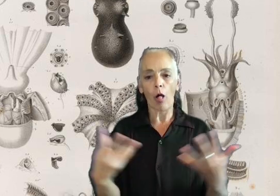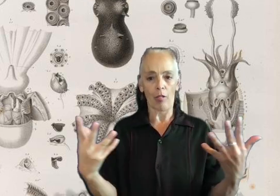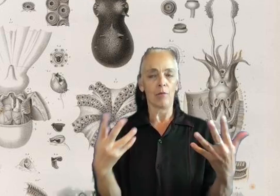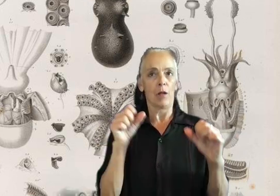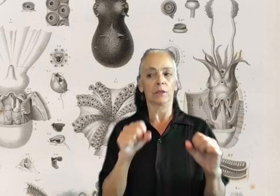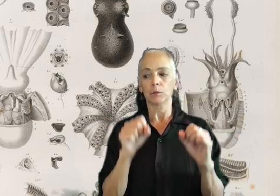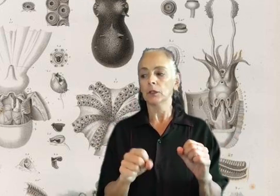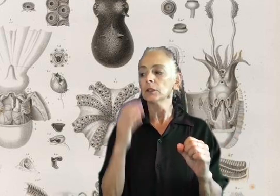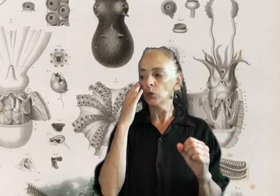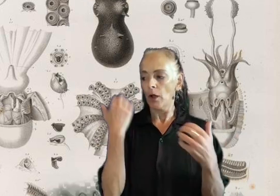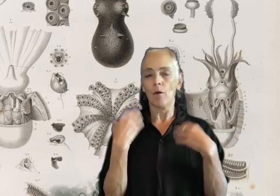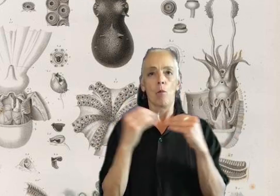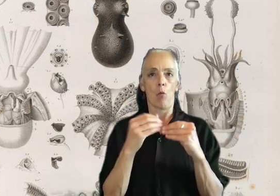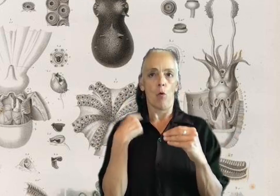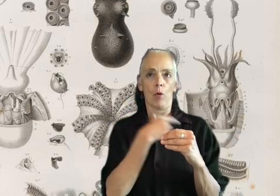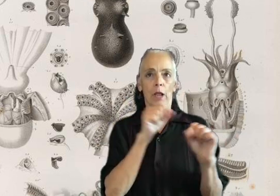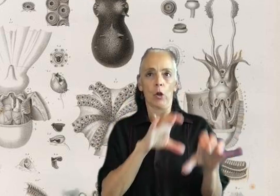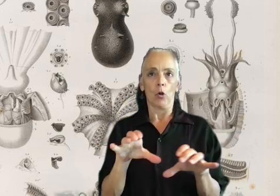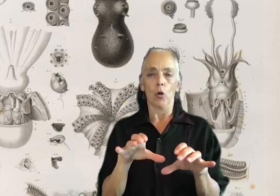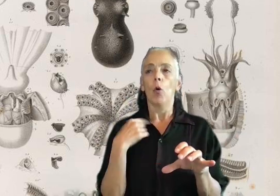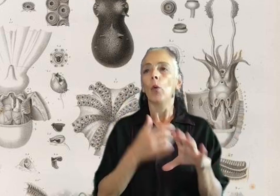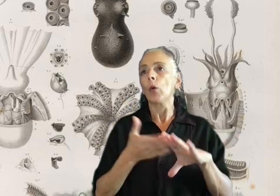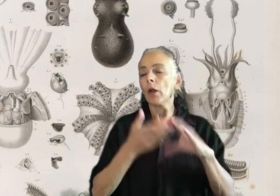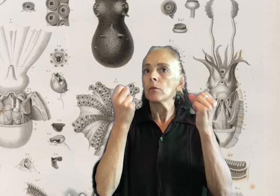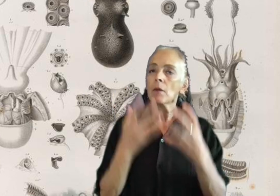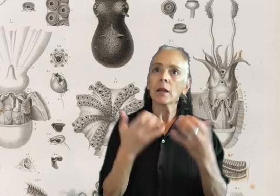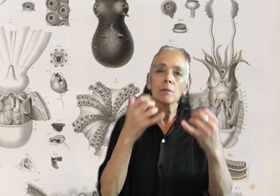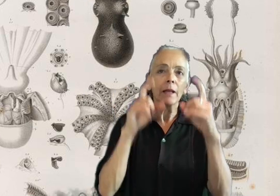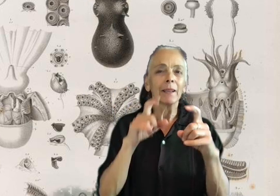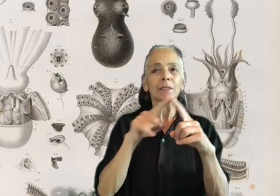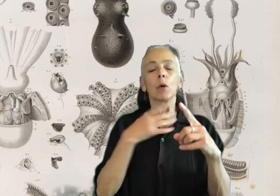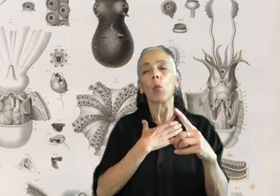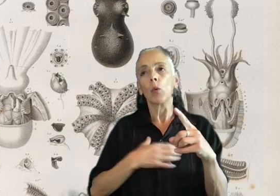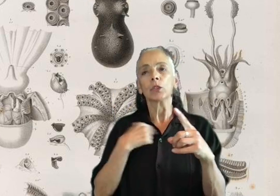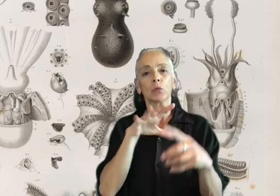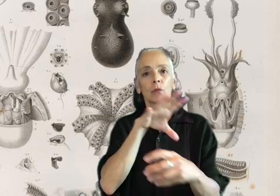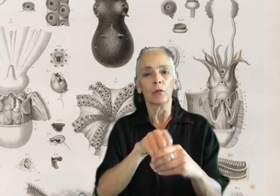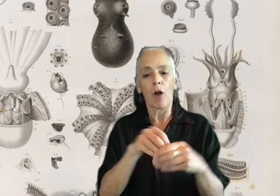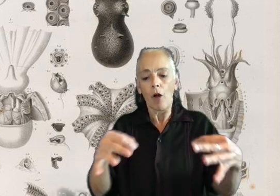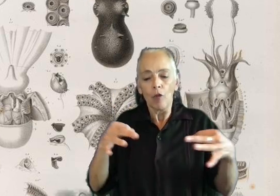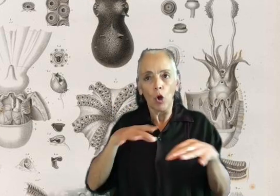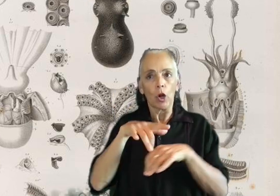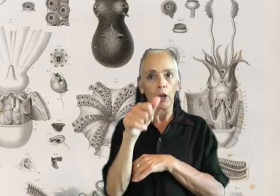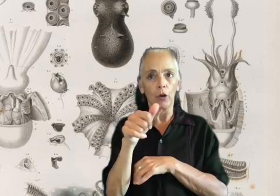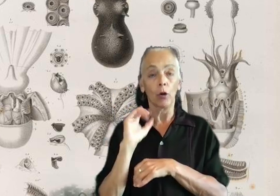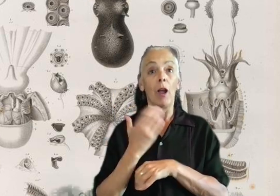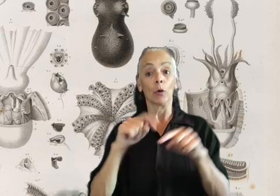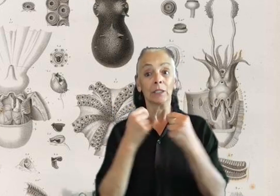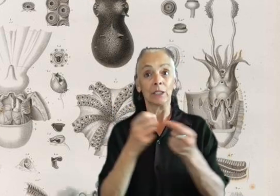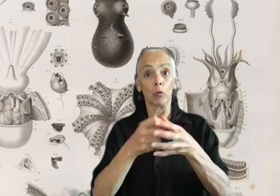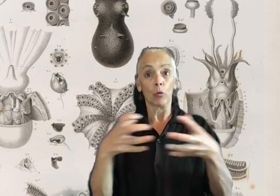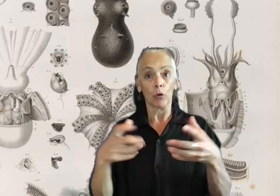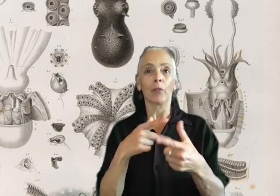doing we would run play test after play test wishing that we could have been involved earlier as our team grew we were able to